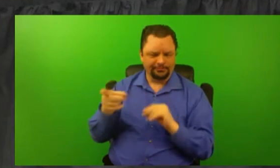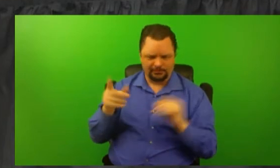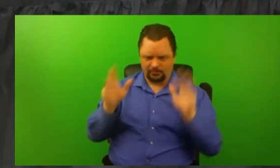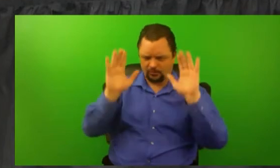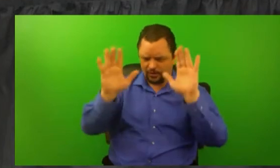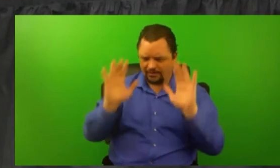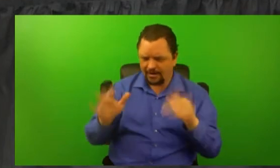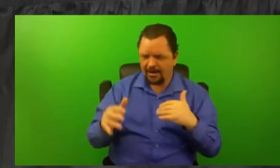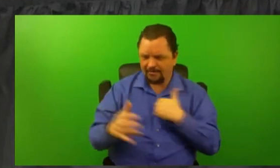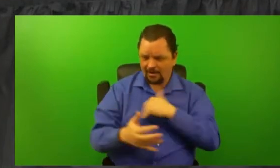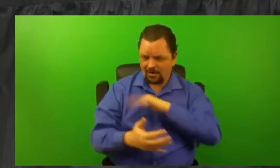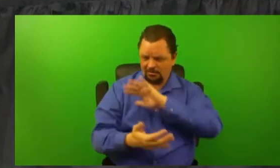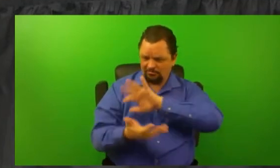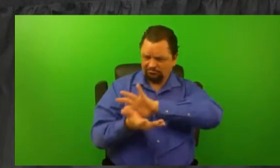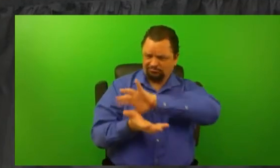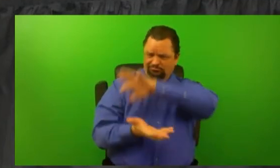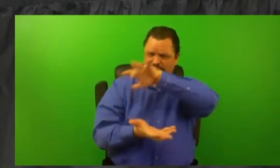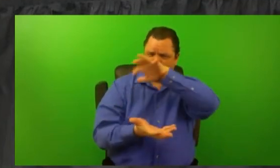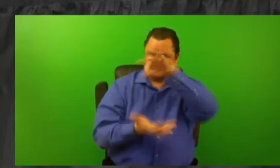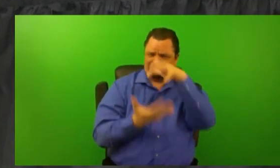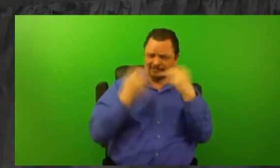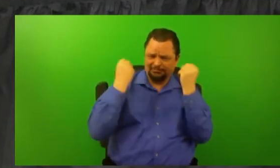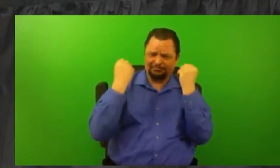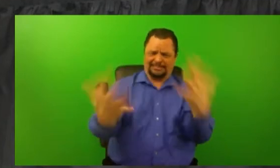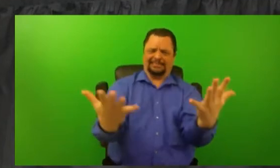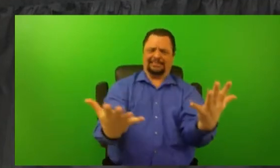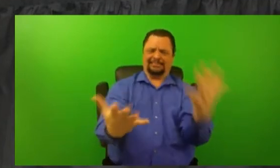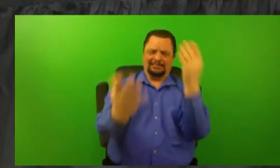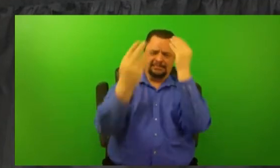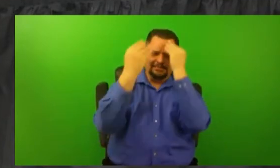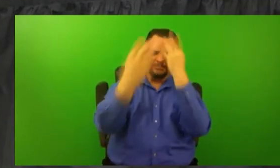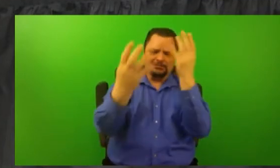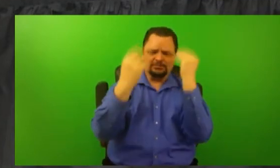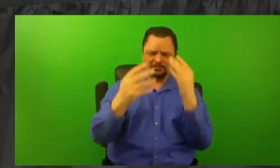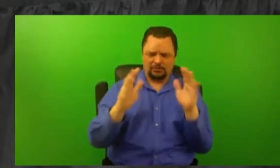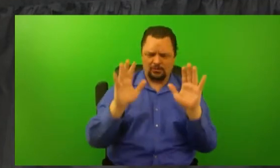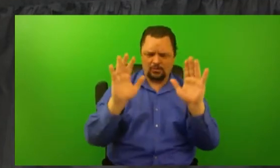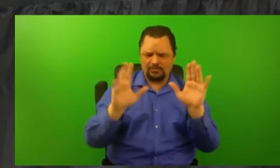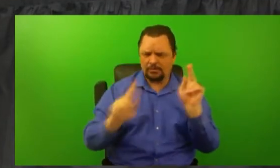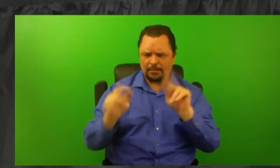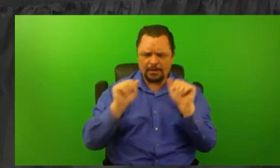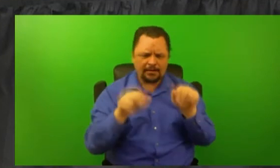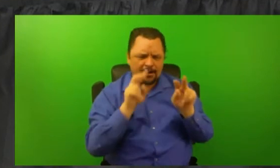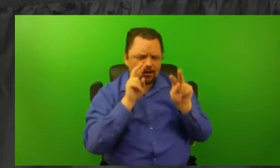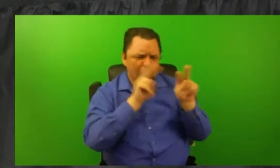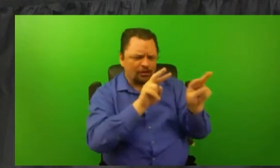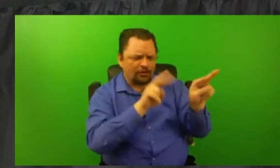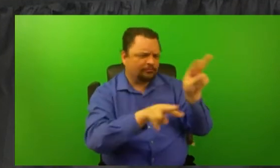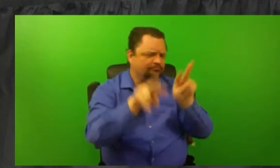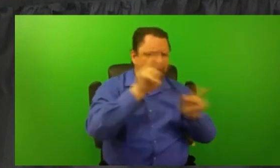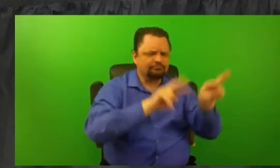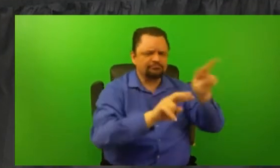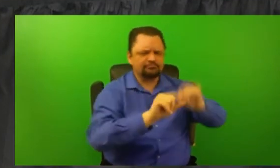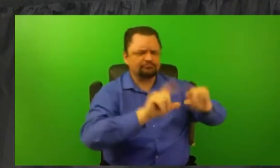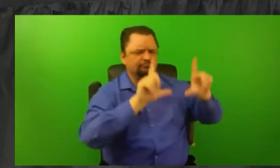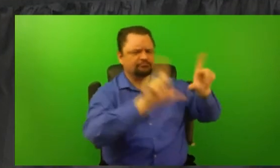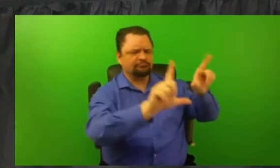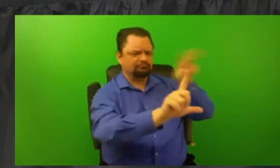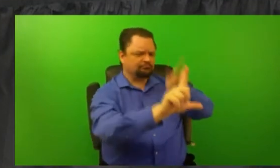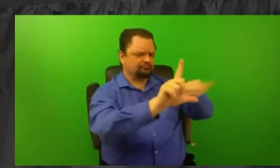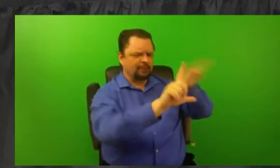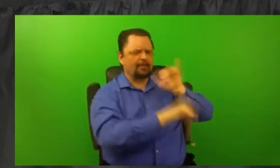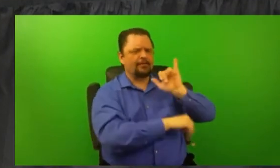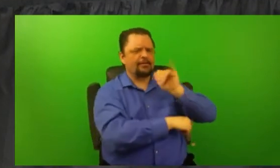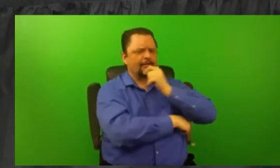that individuals are able to use this data to help make good decisions. But one of the things I think we've left out in